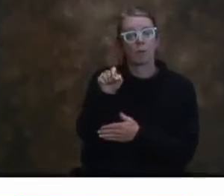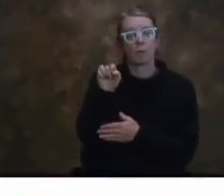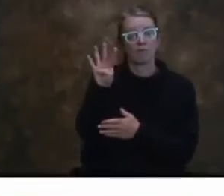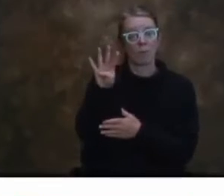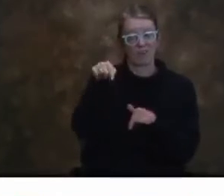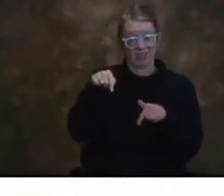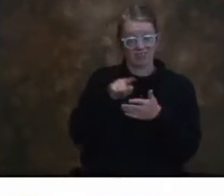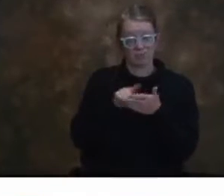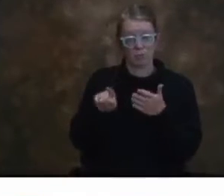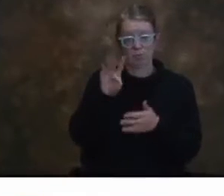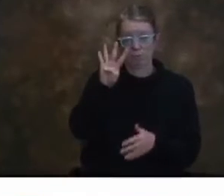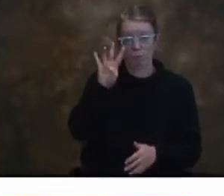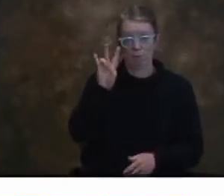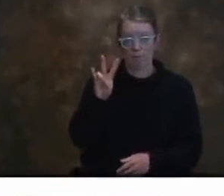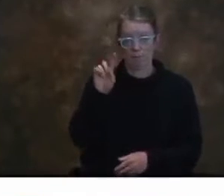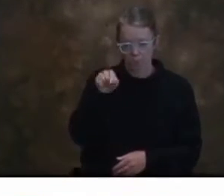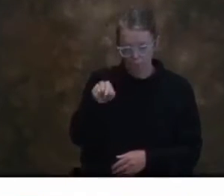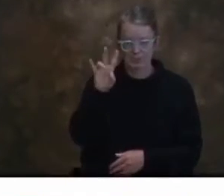this week.